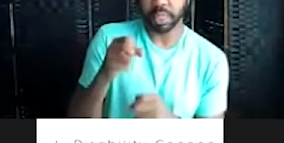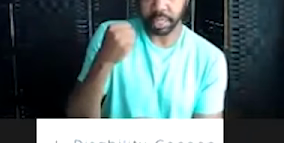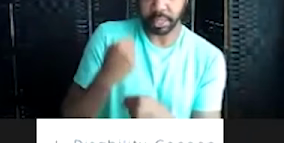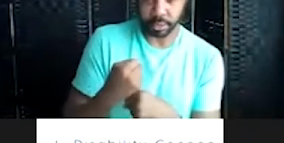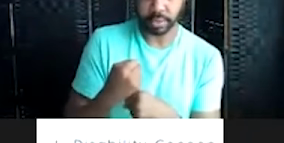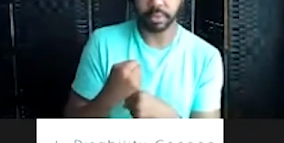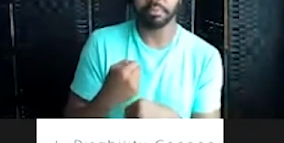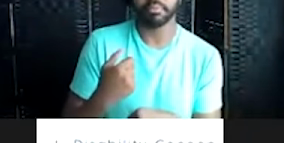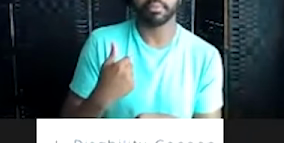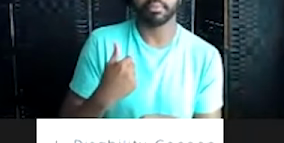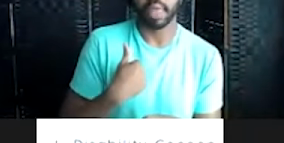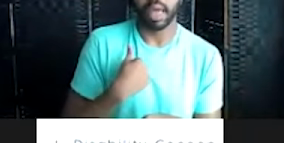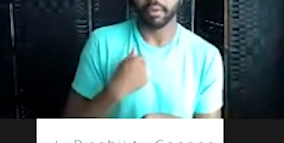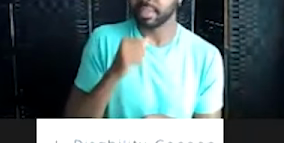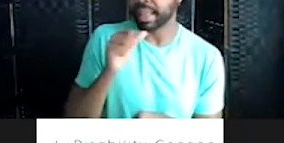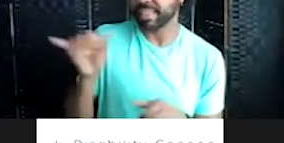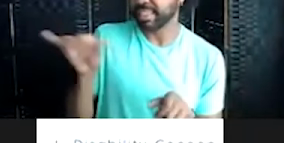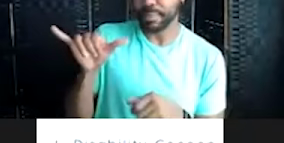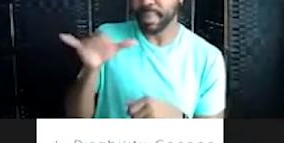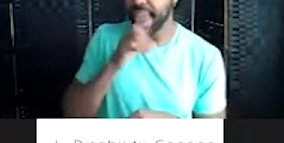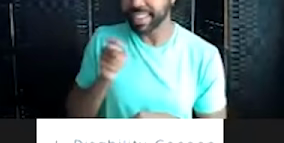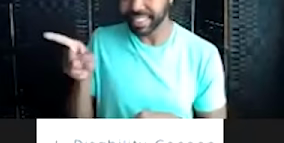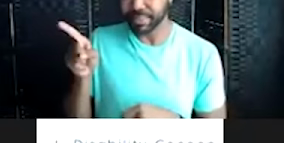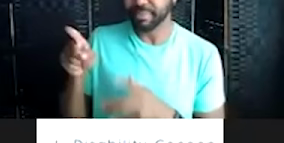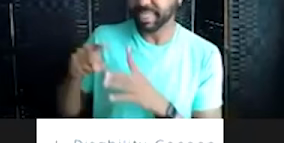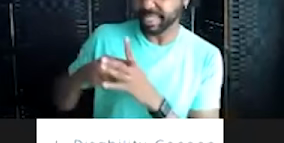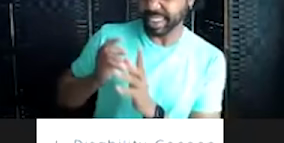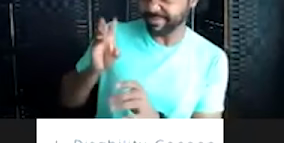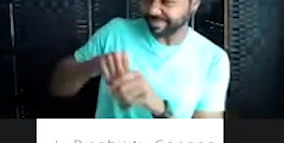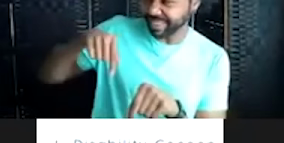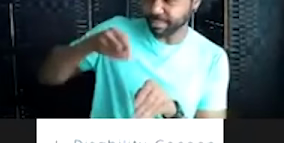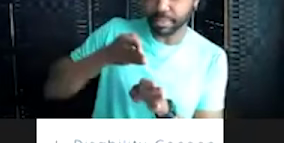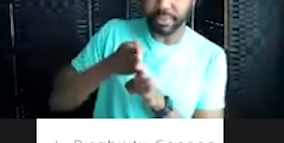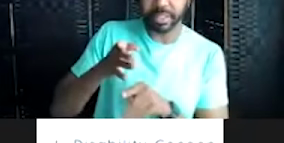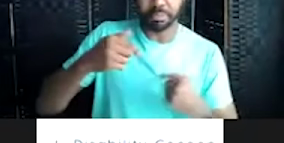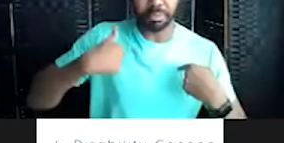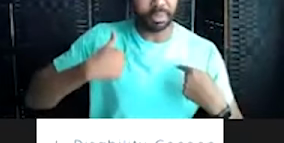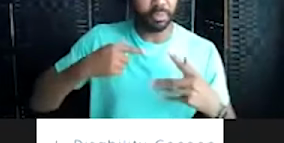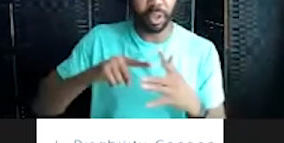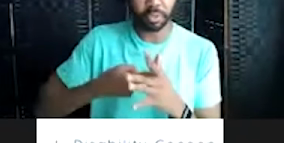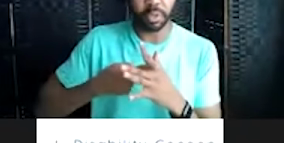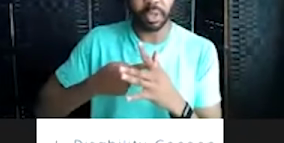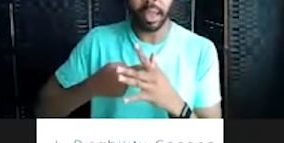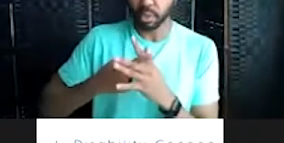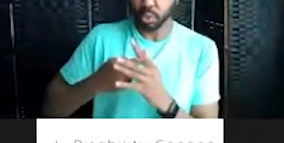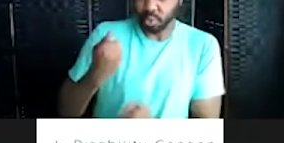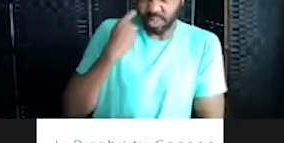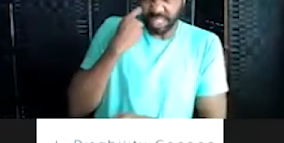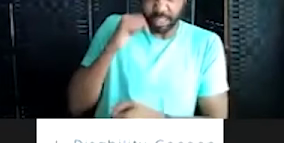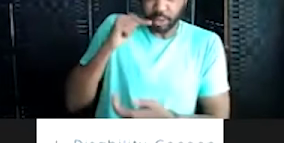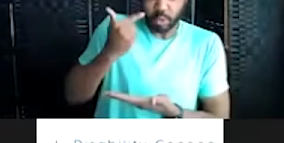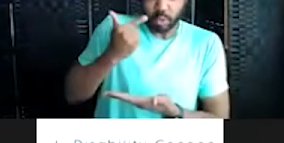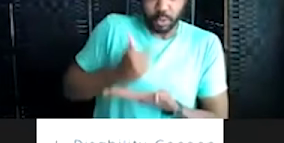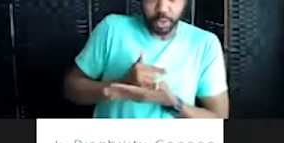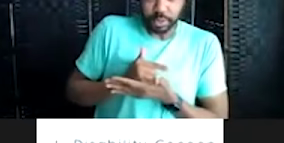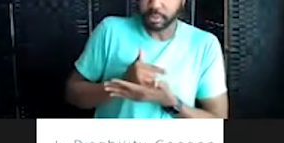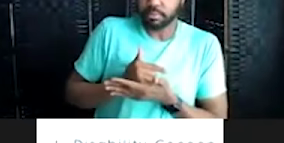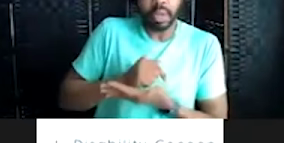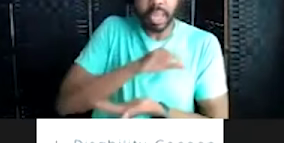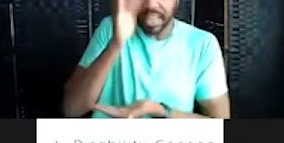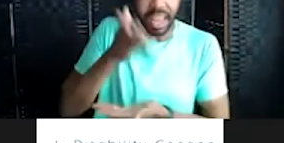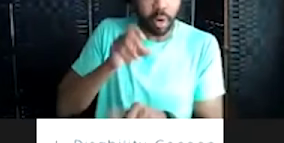Richard did though. I actually came into the field as a new graduate, never having worked with people